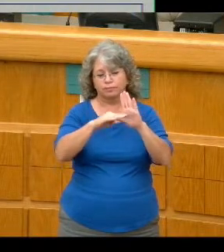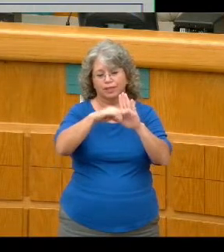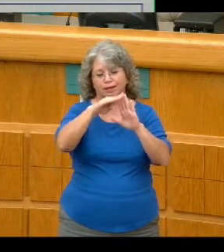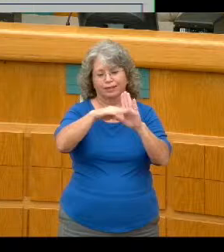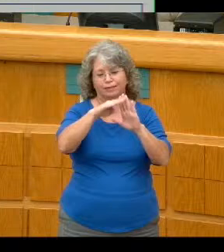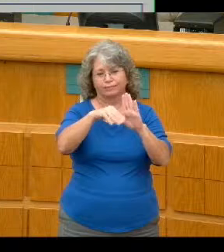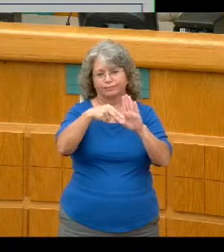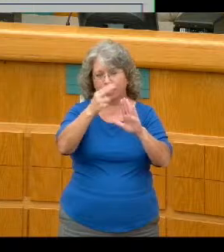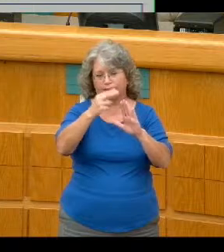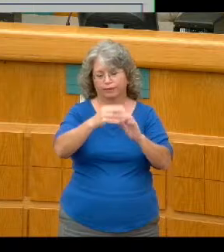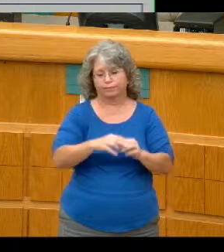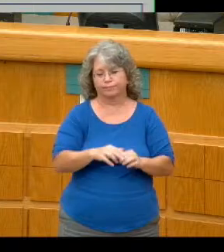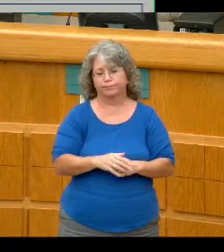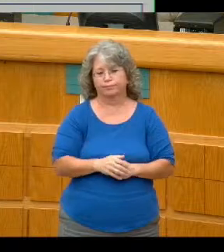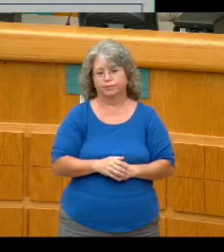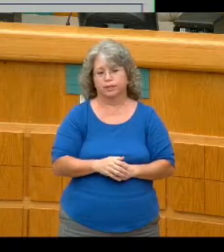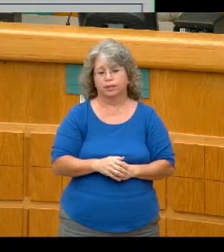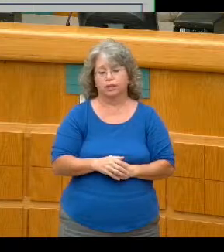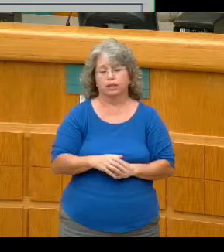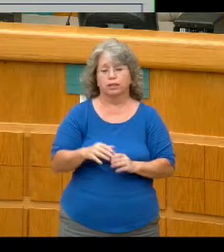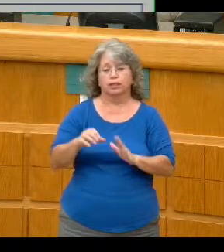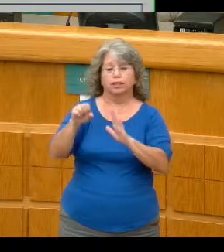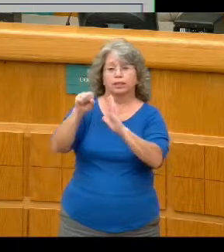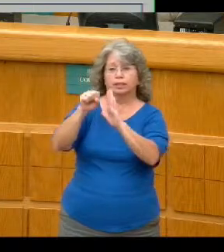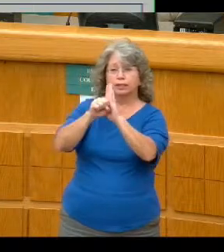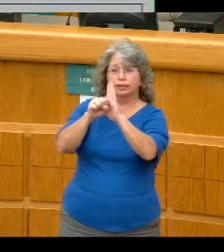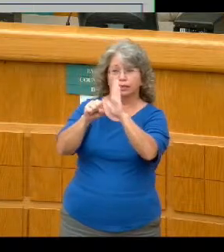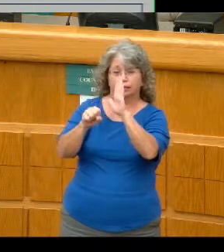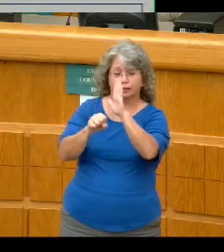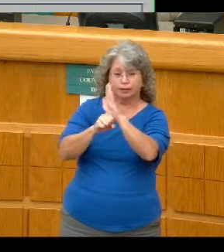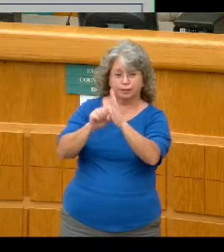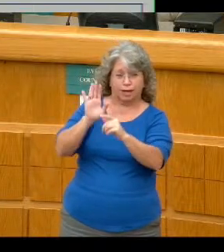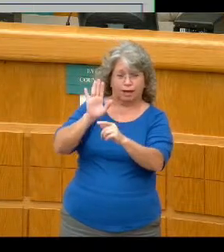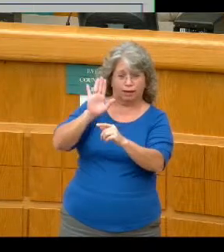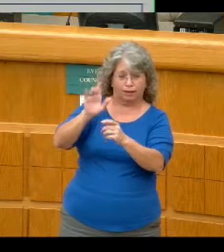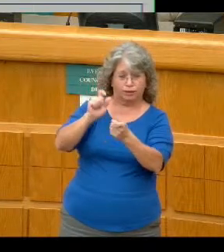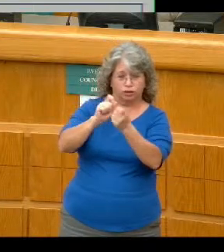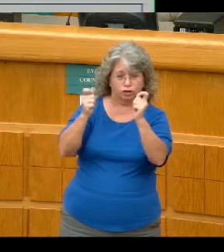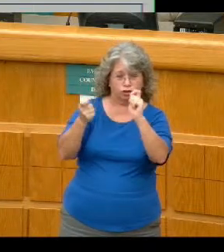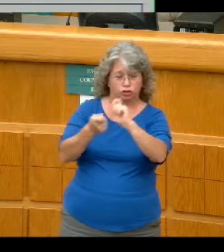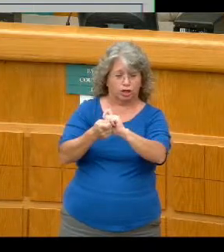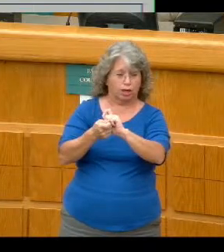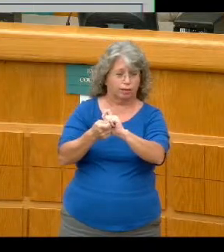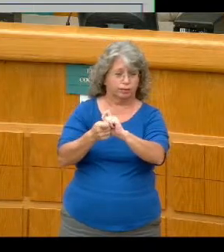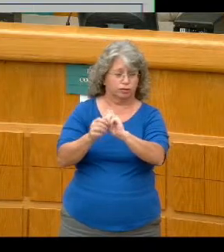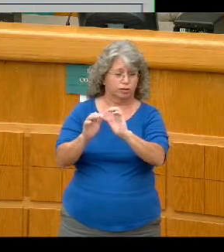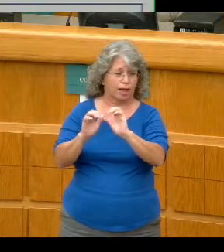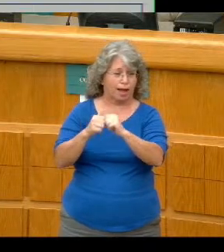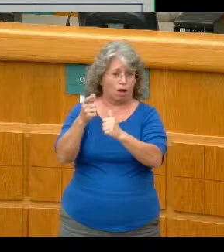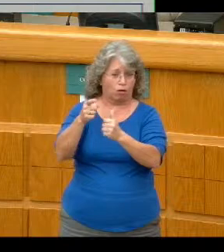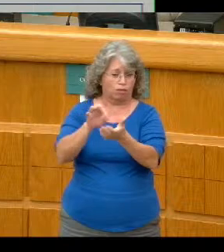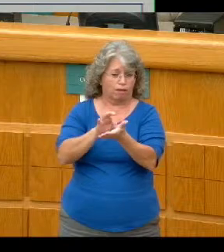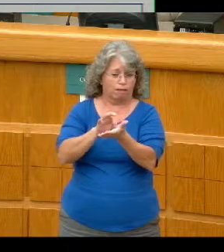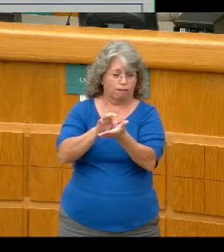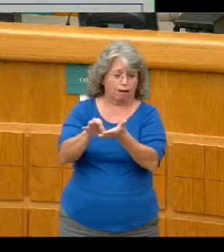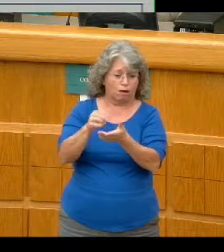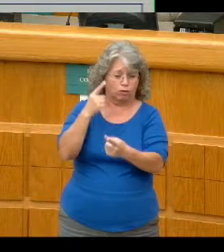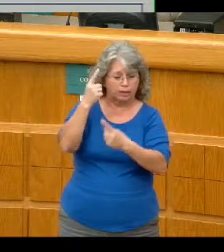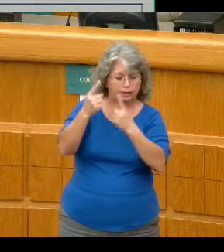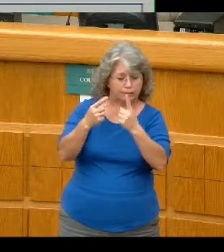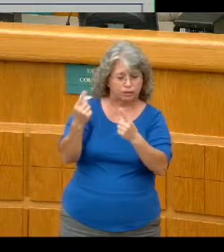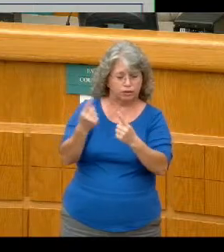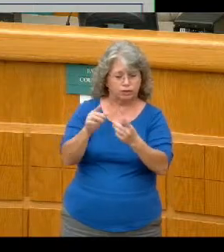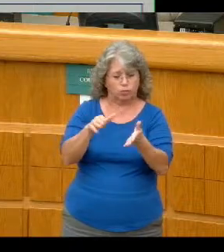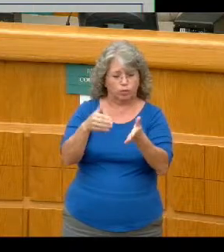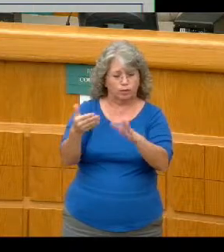still ranking fairly highly. Now the state changed the way that they count the fatalities more than a month ago at this